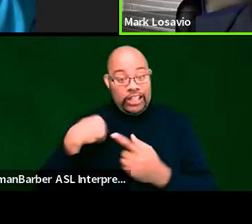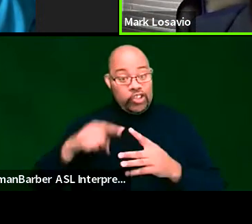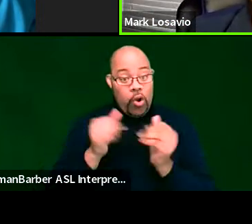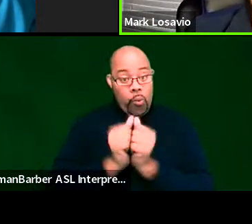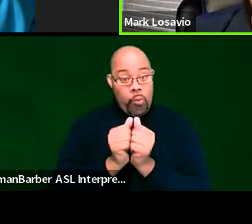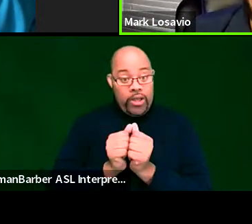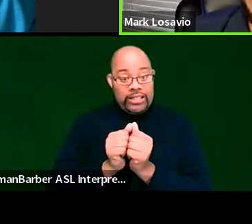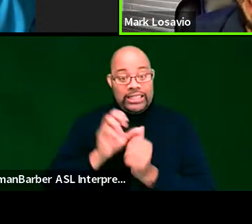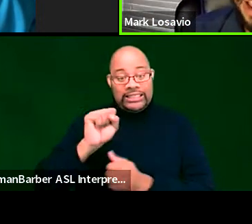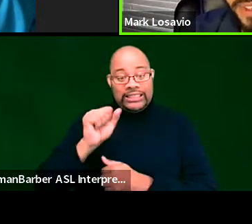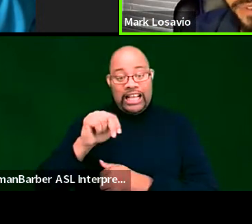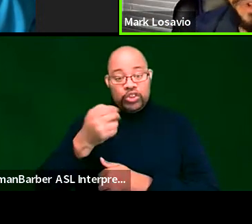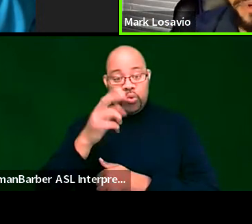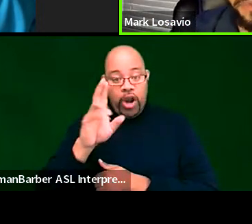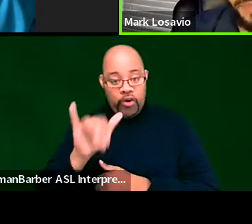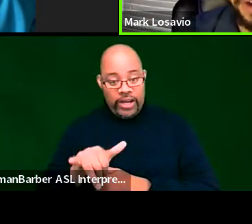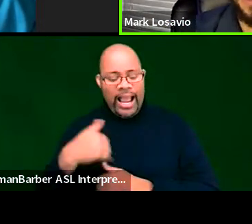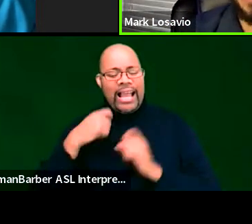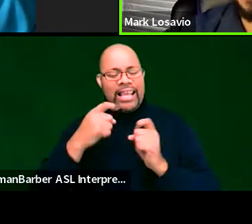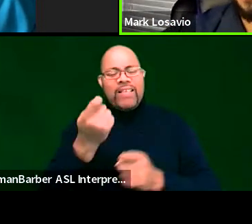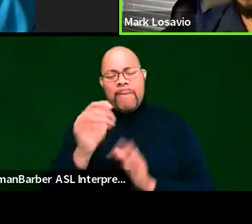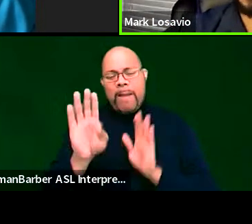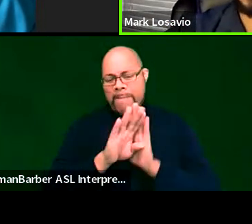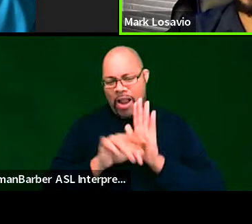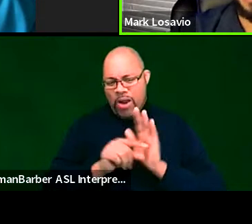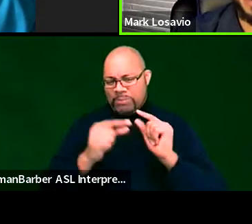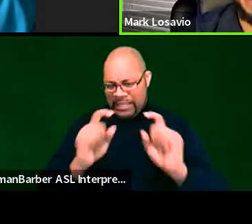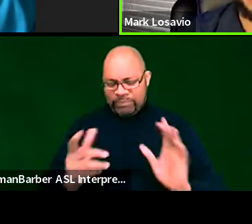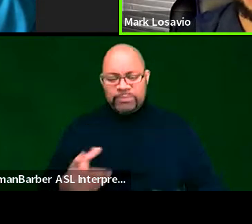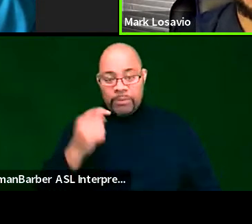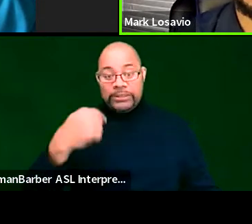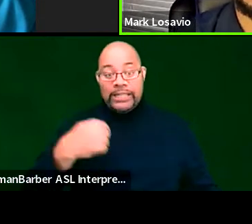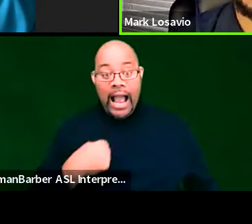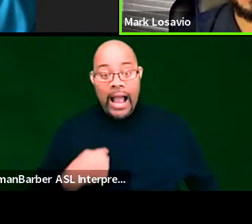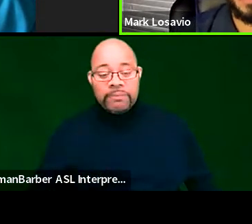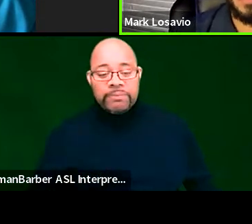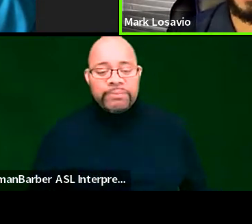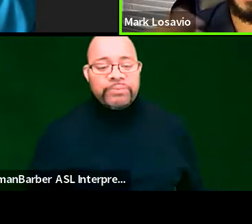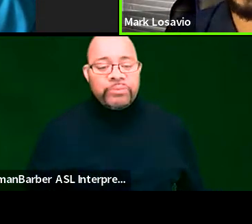with Sanctuaries, I have to give you a little bit of background, because